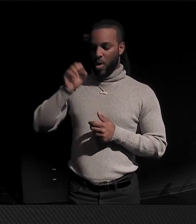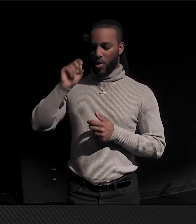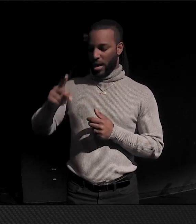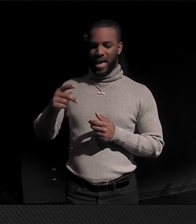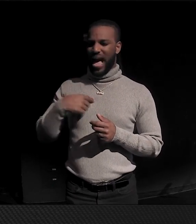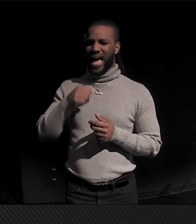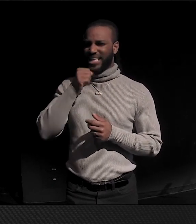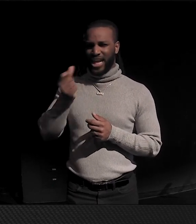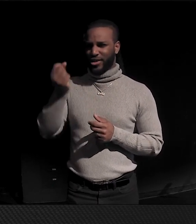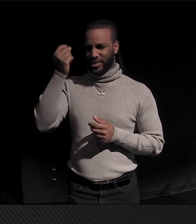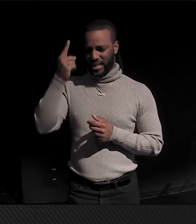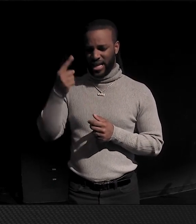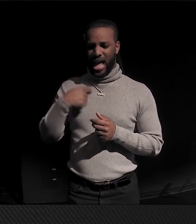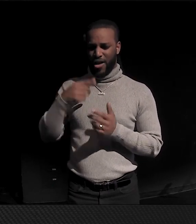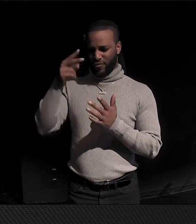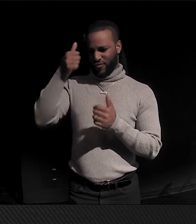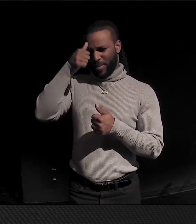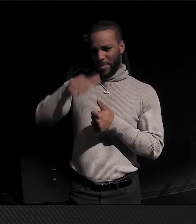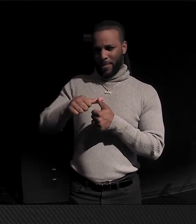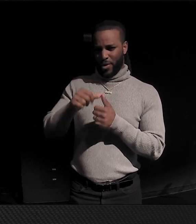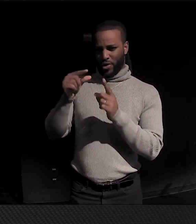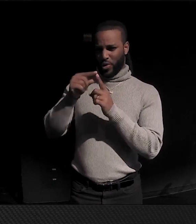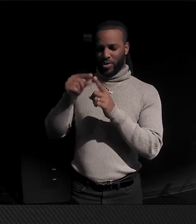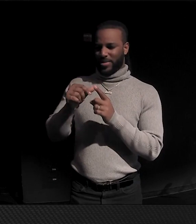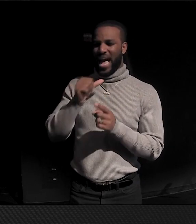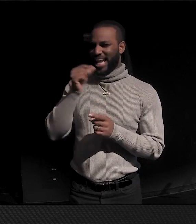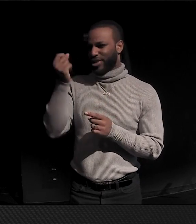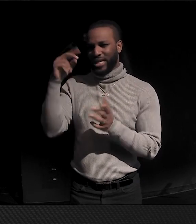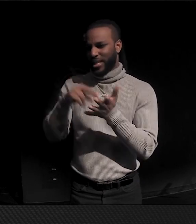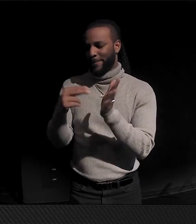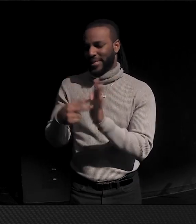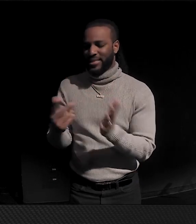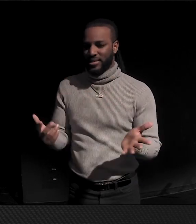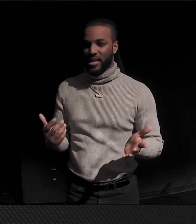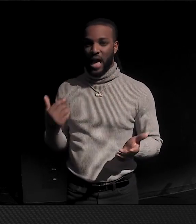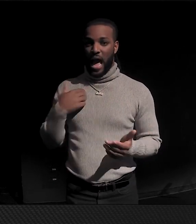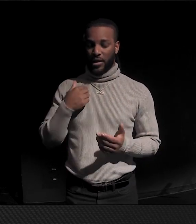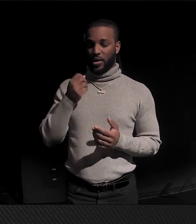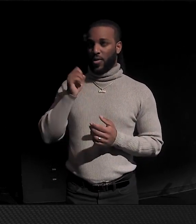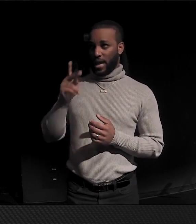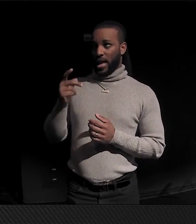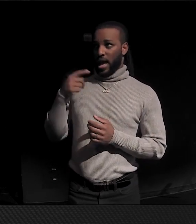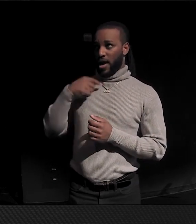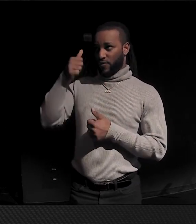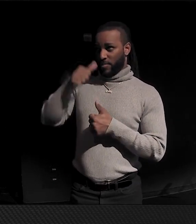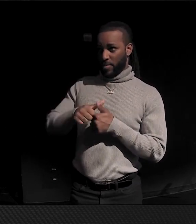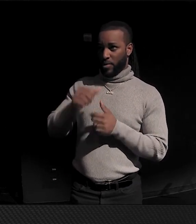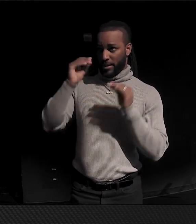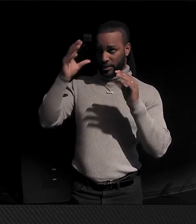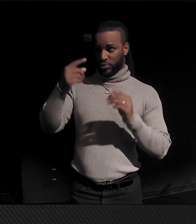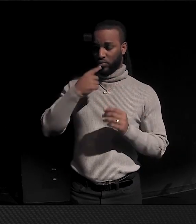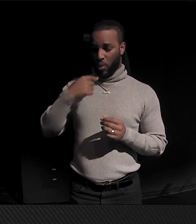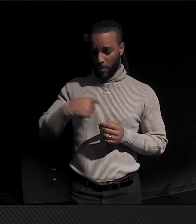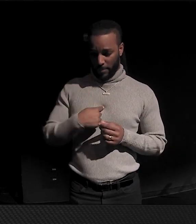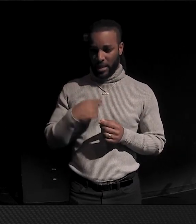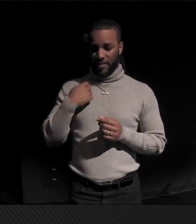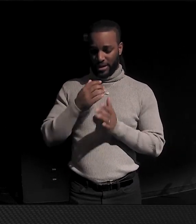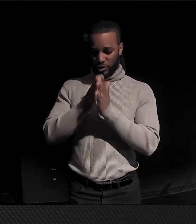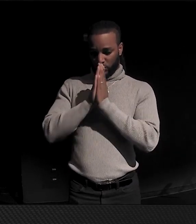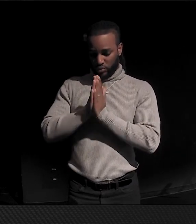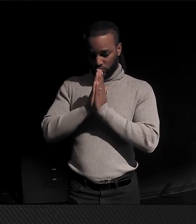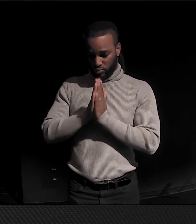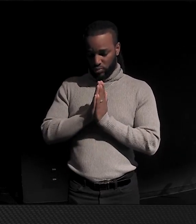didn't understand what that meant, by the way. I didn't. I just thought if I hold on to the word that he gave me and I just went and prayed this over my